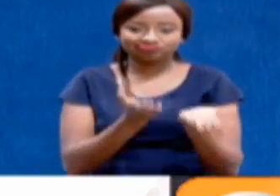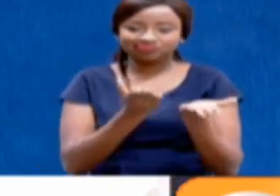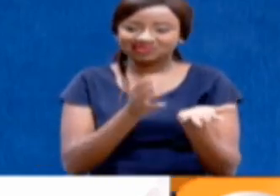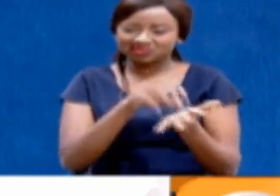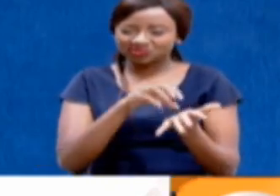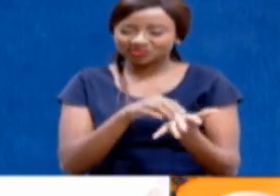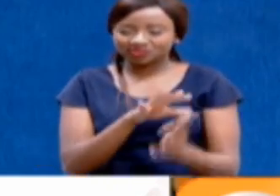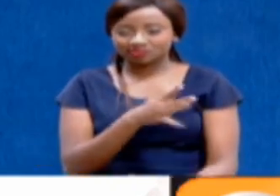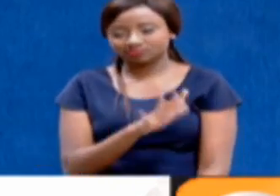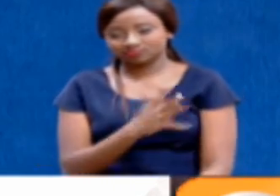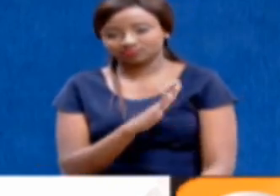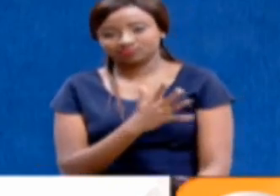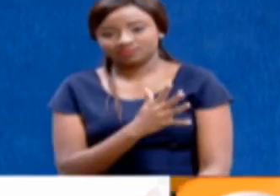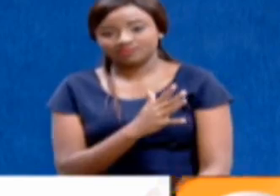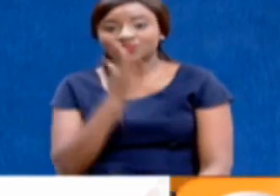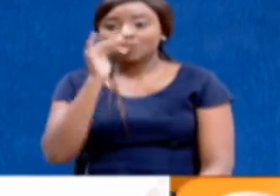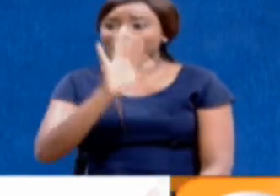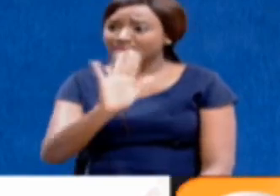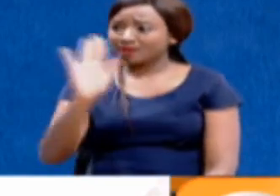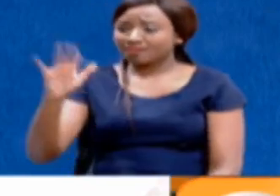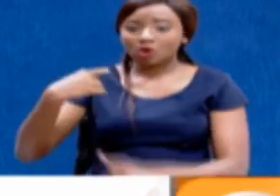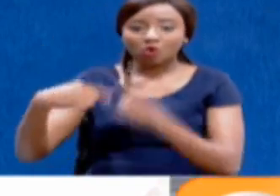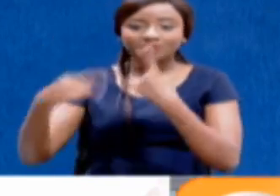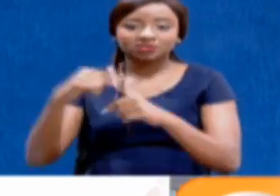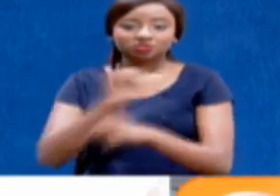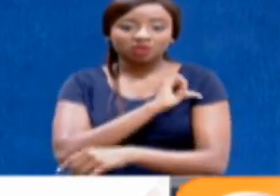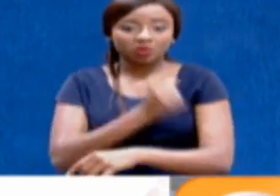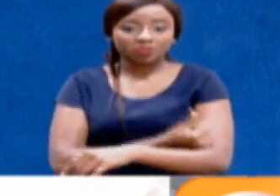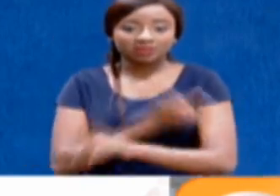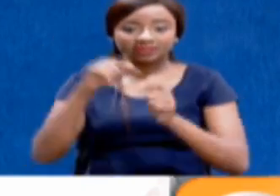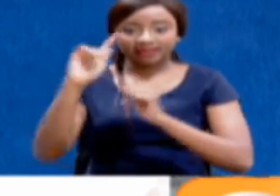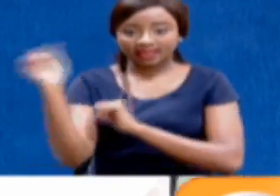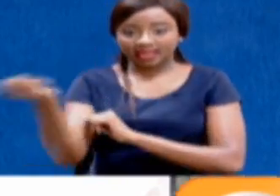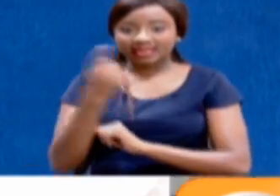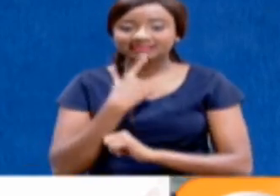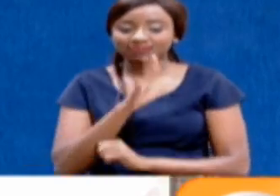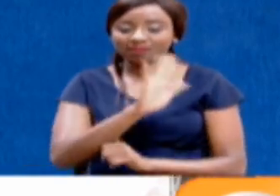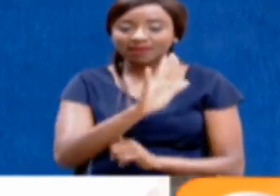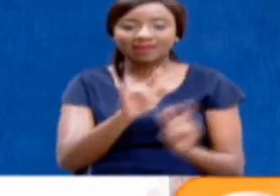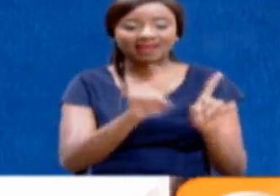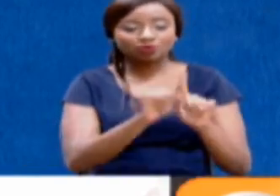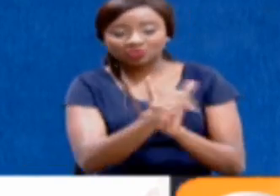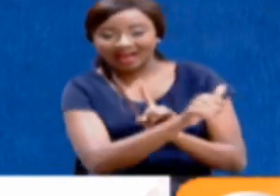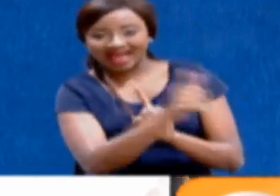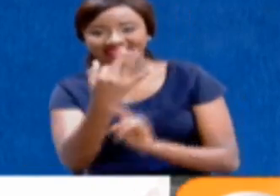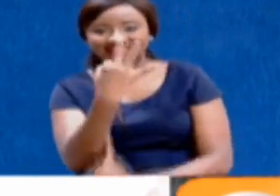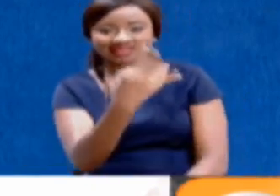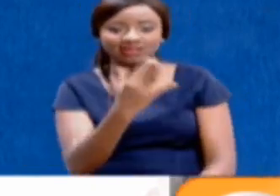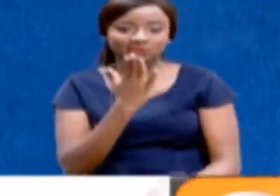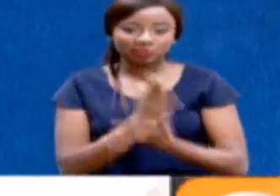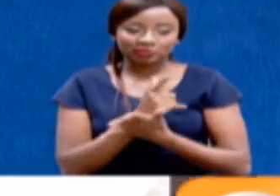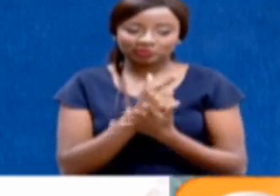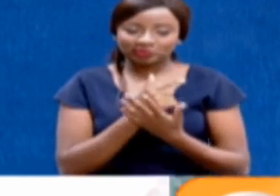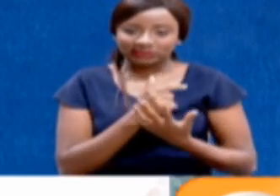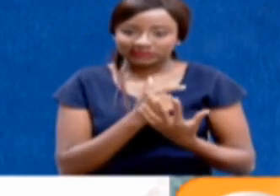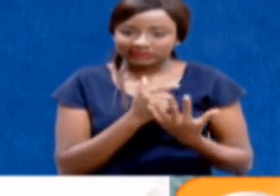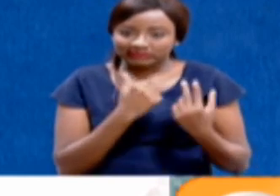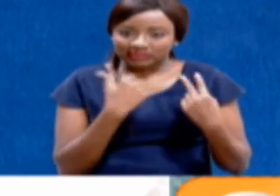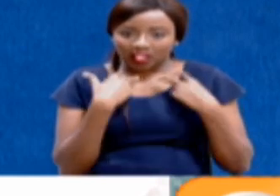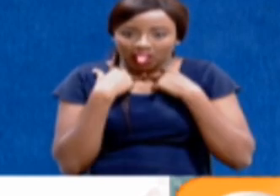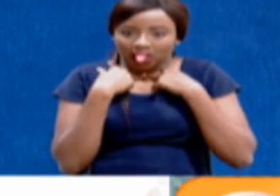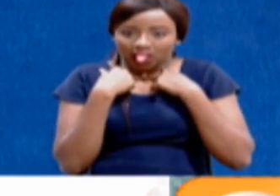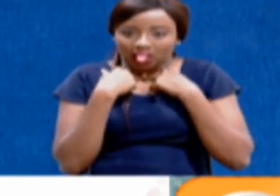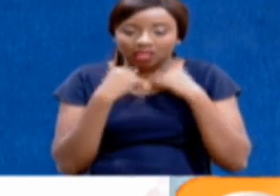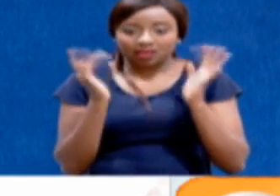doubt. According to the Competition Authority of Kenya, the retailer and 3 others seem to be in distress. In an